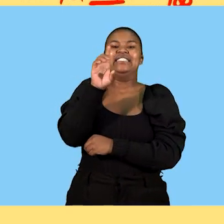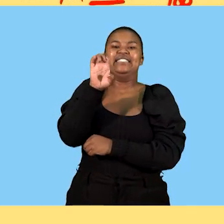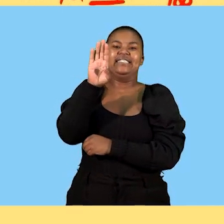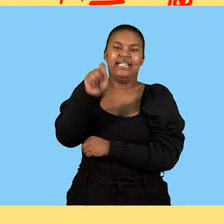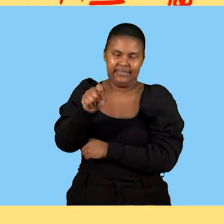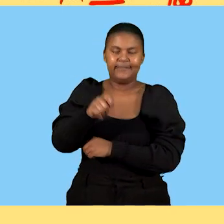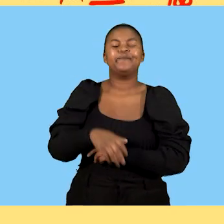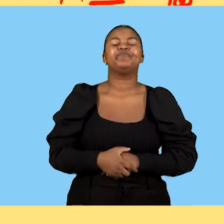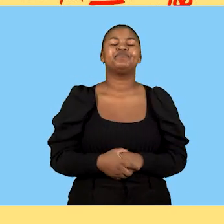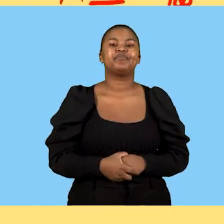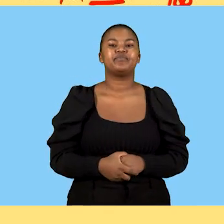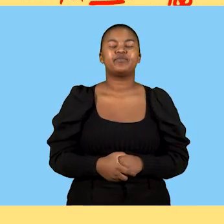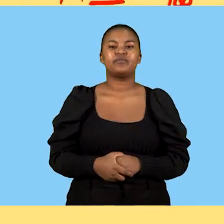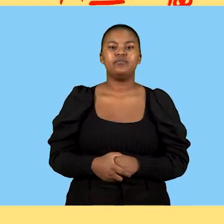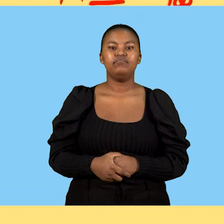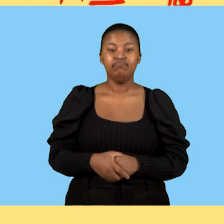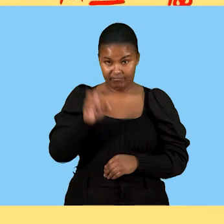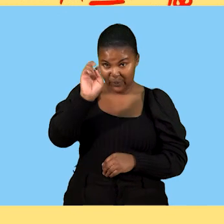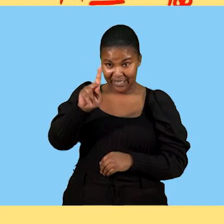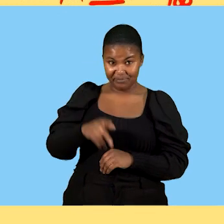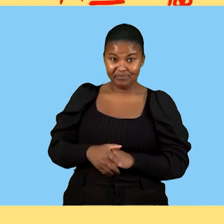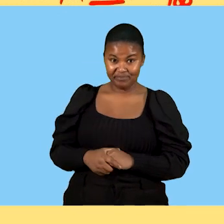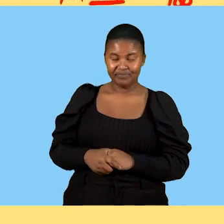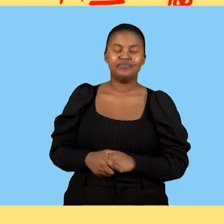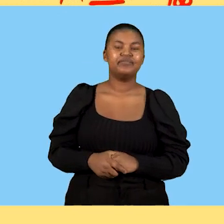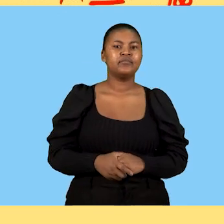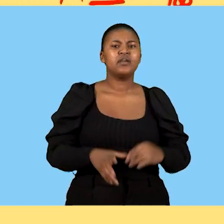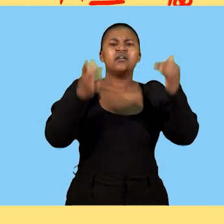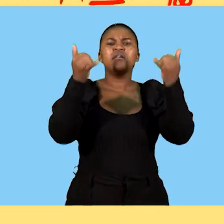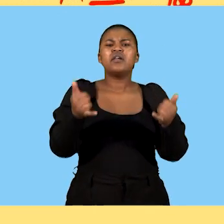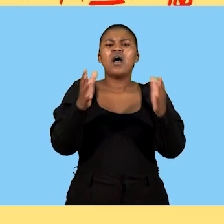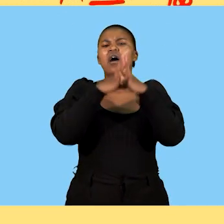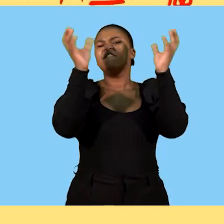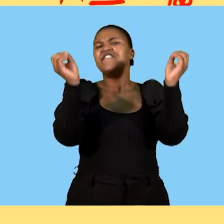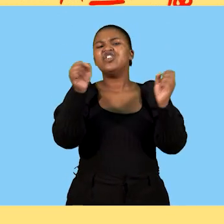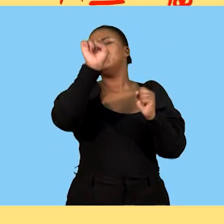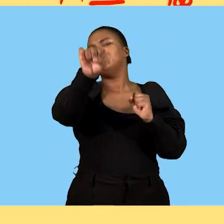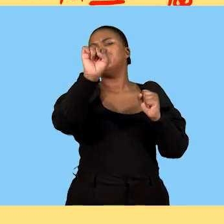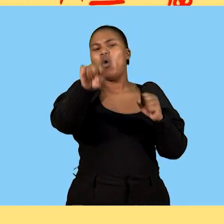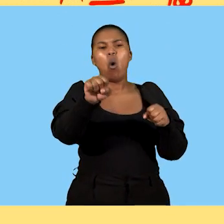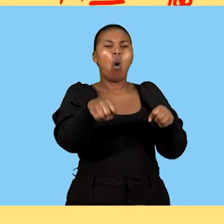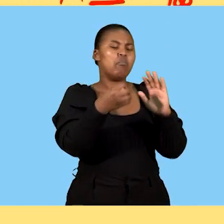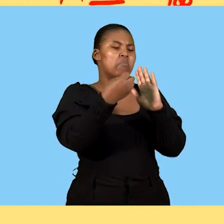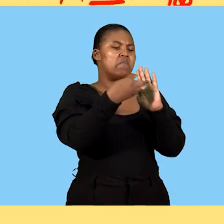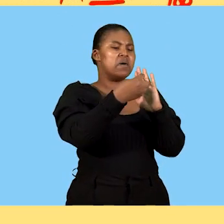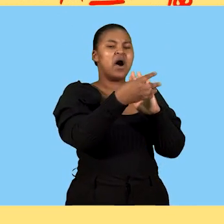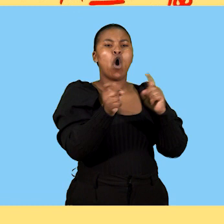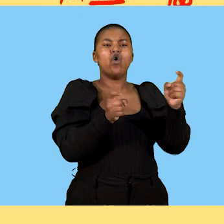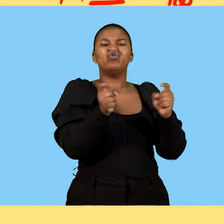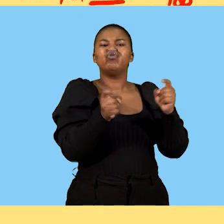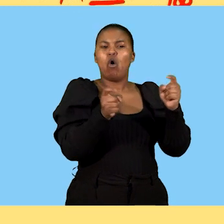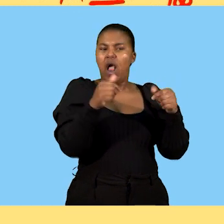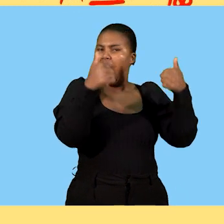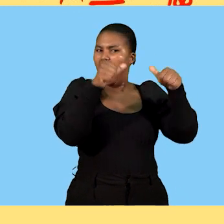my bad debts. All right. Once you are done with your debtors control account, it is